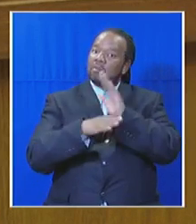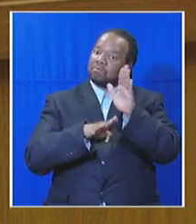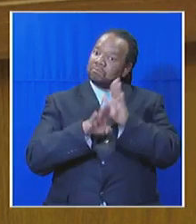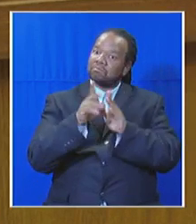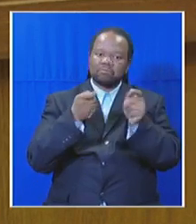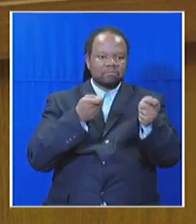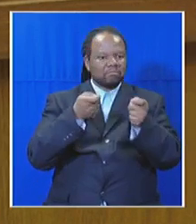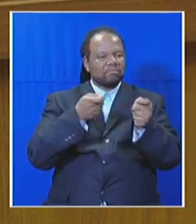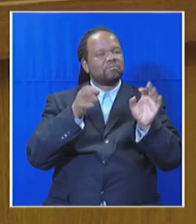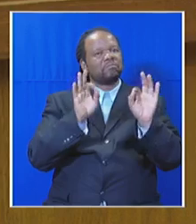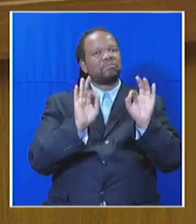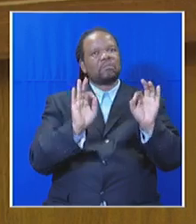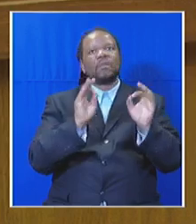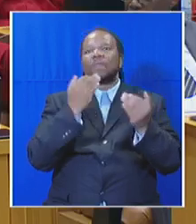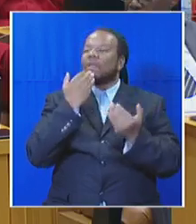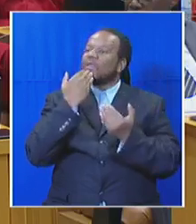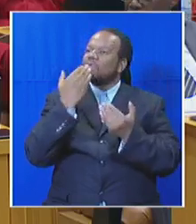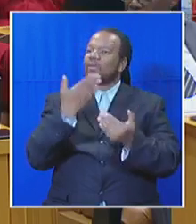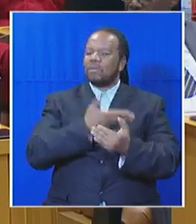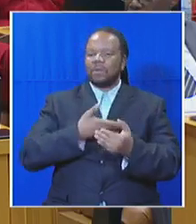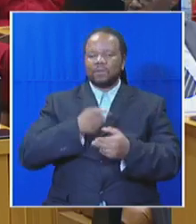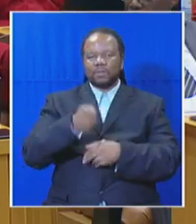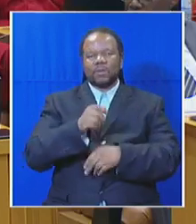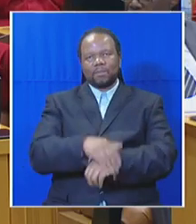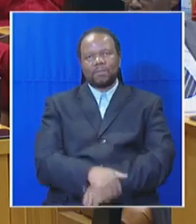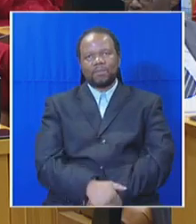responsibly. Thank you, Madam Speaker.